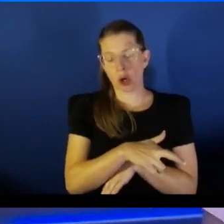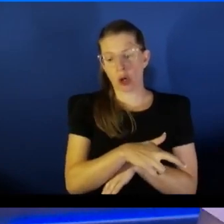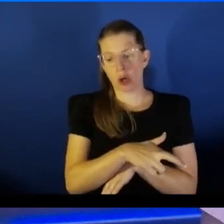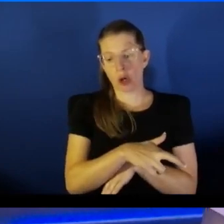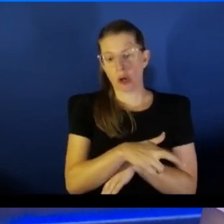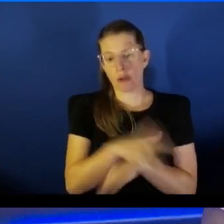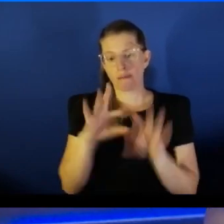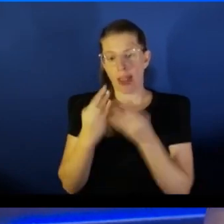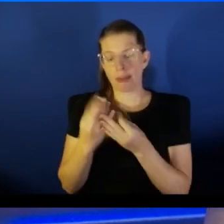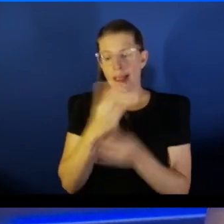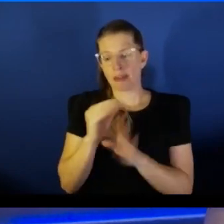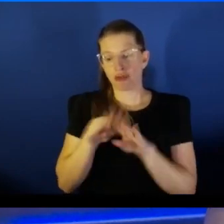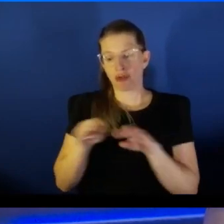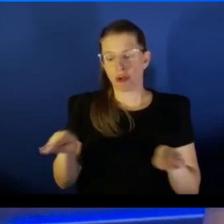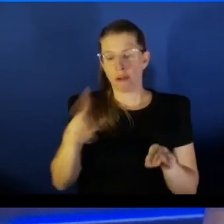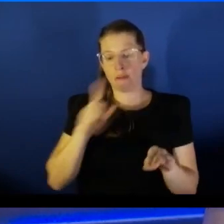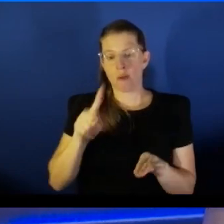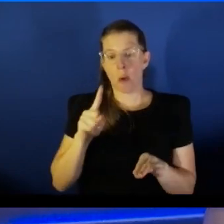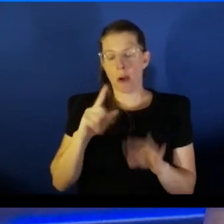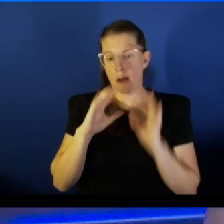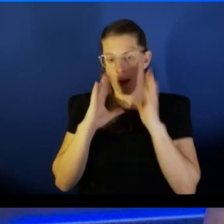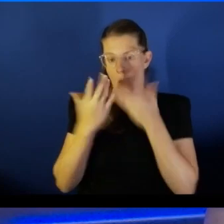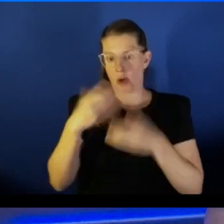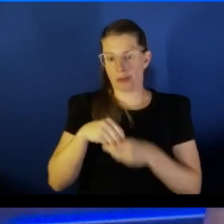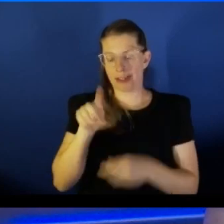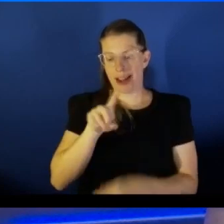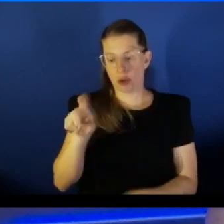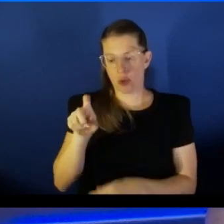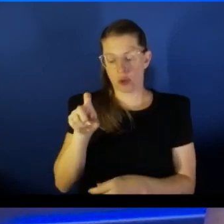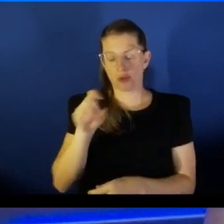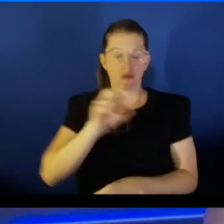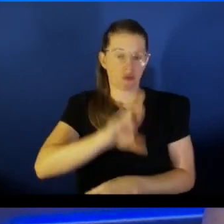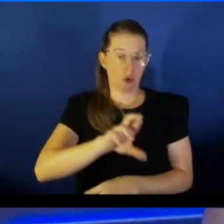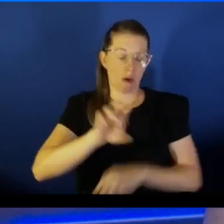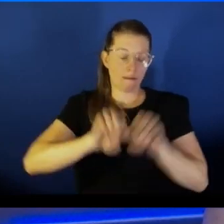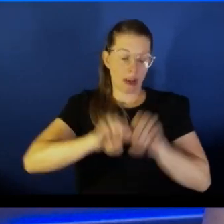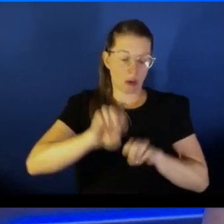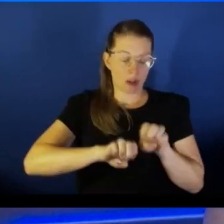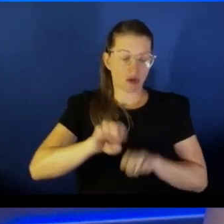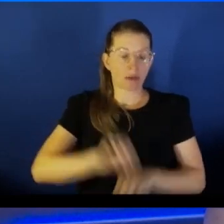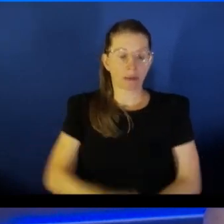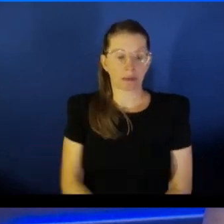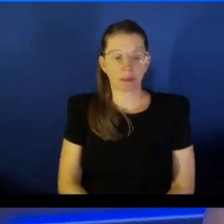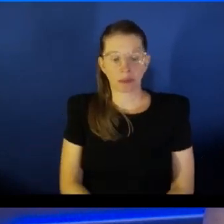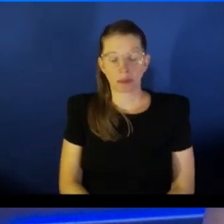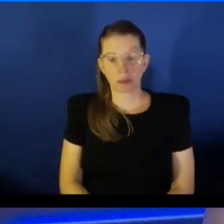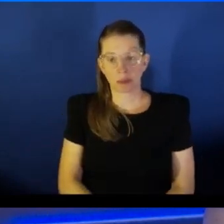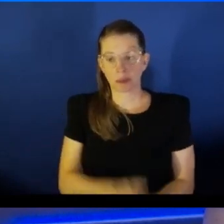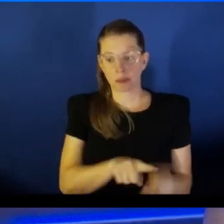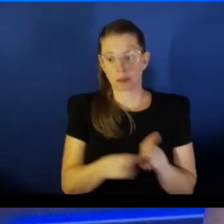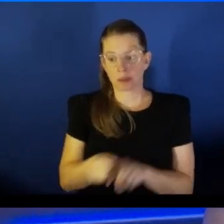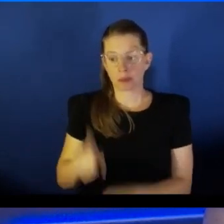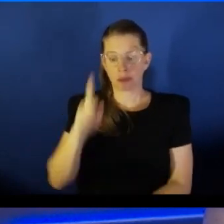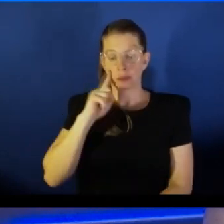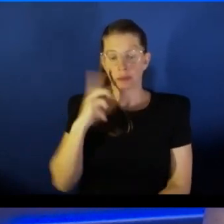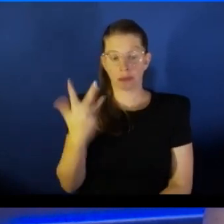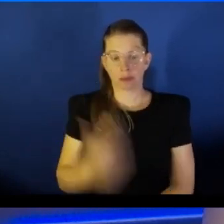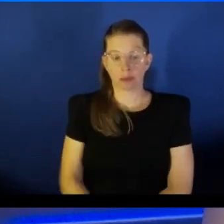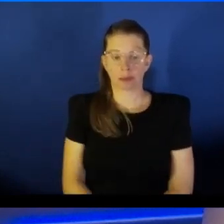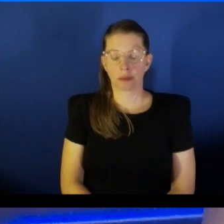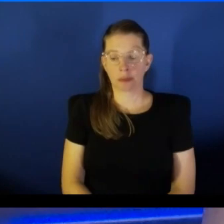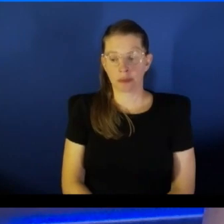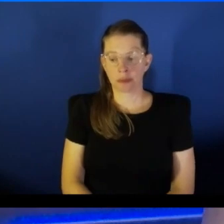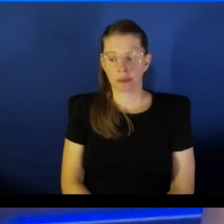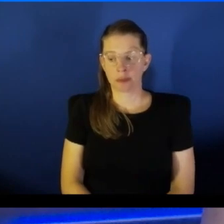families and children for autism diagnosis or evaluation. I also think that which